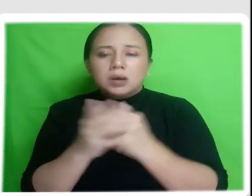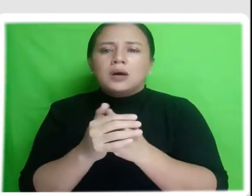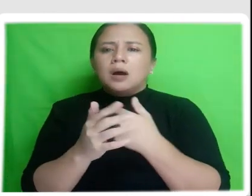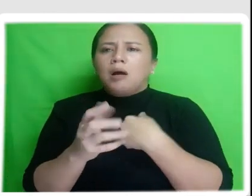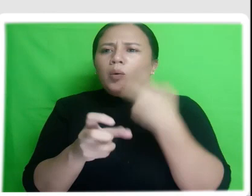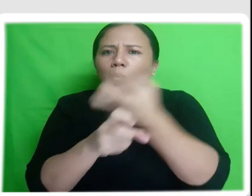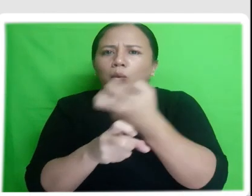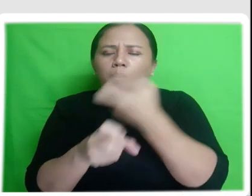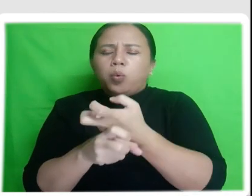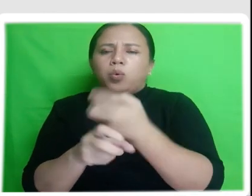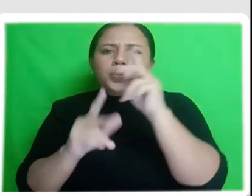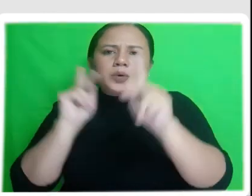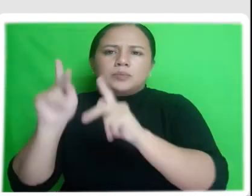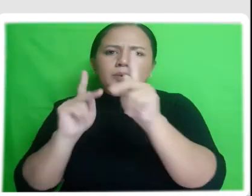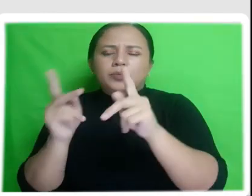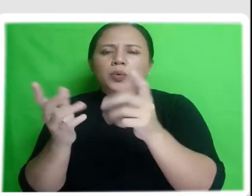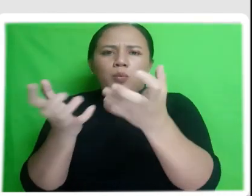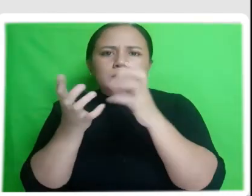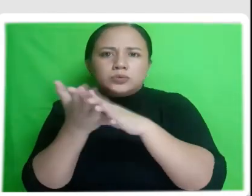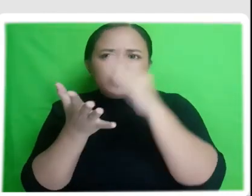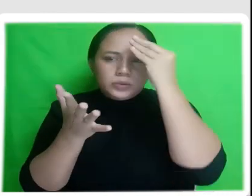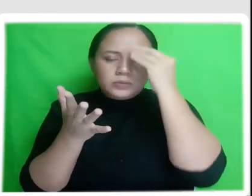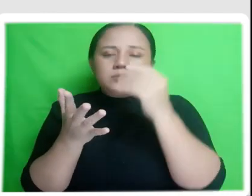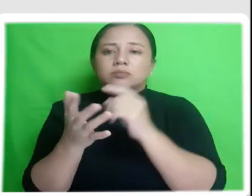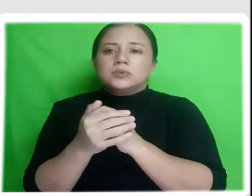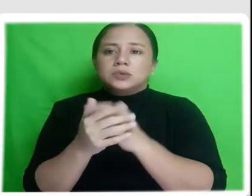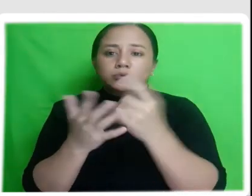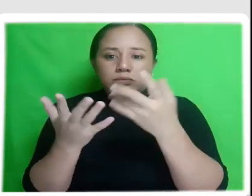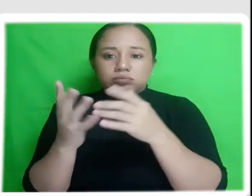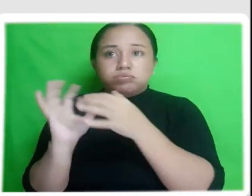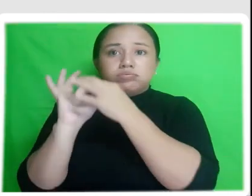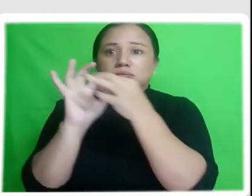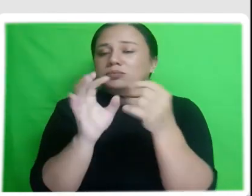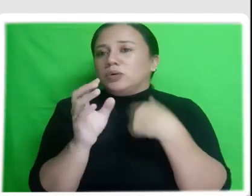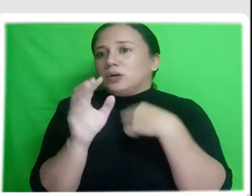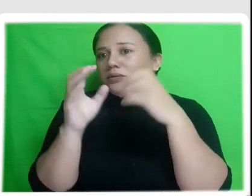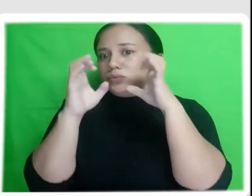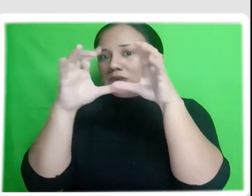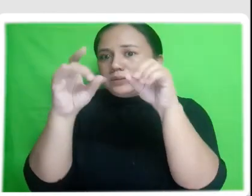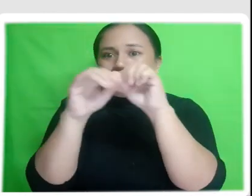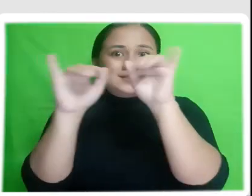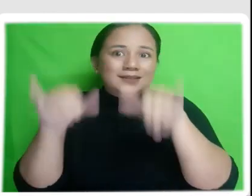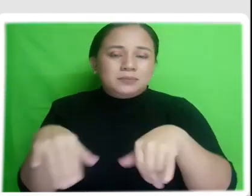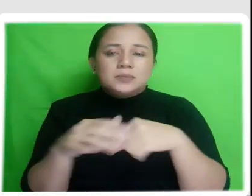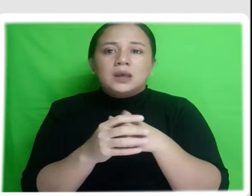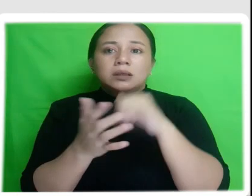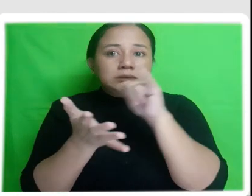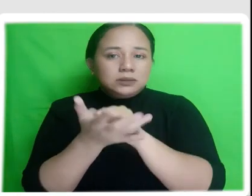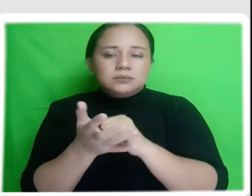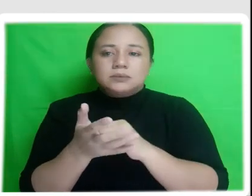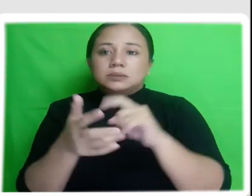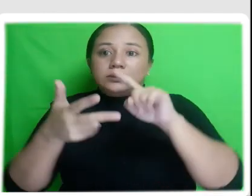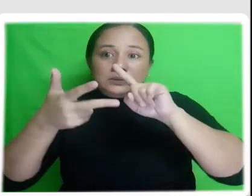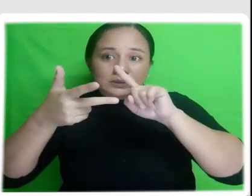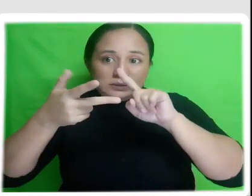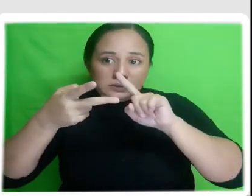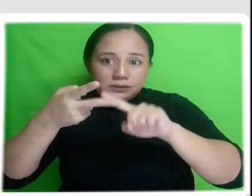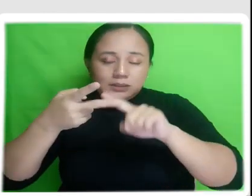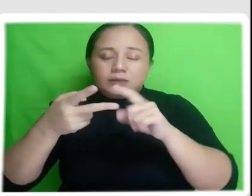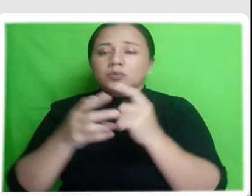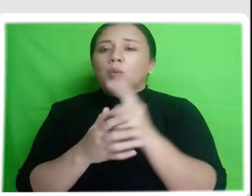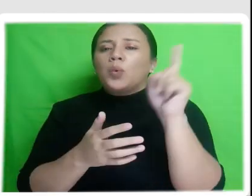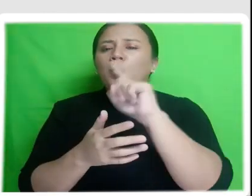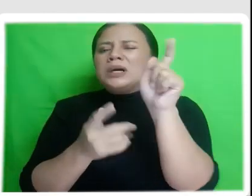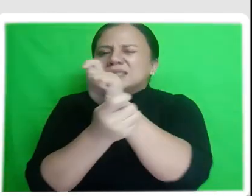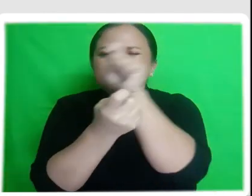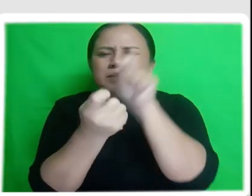learn to actually learn in the existing education system. That's one. Secondly, what specific